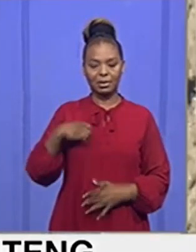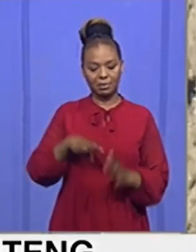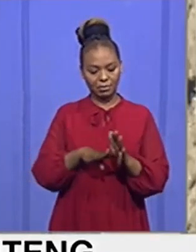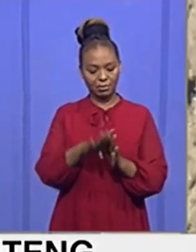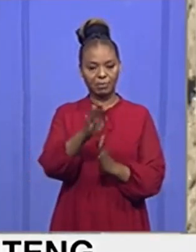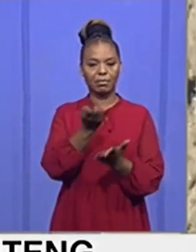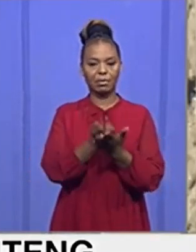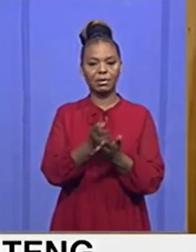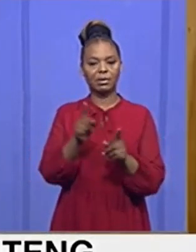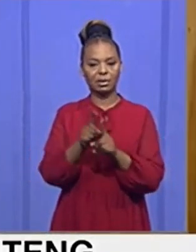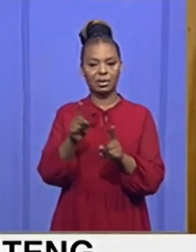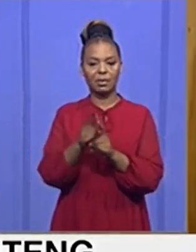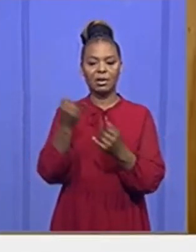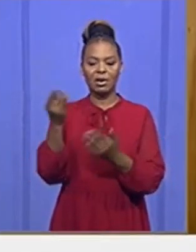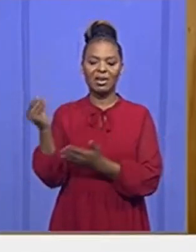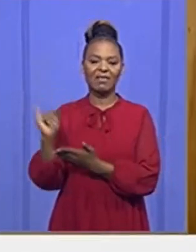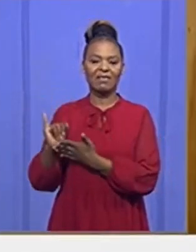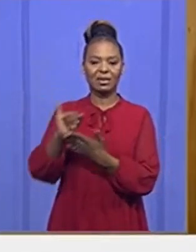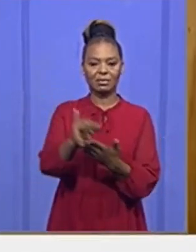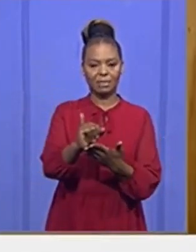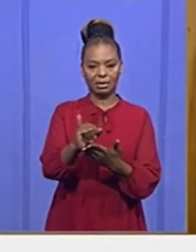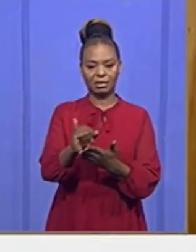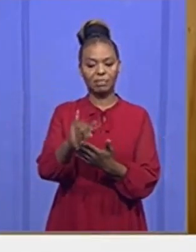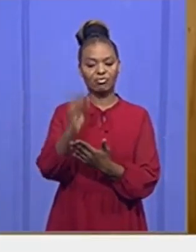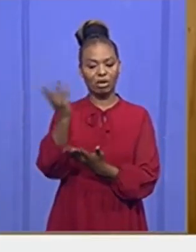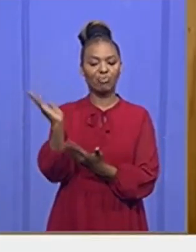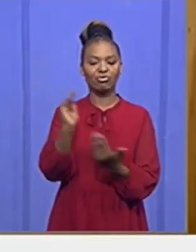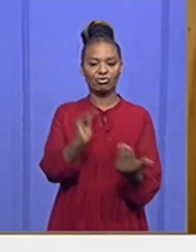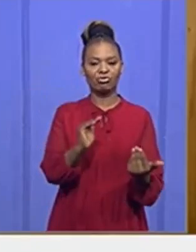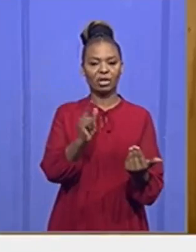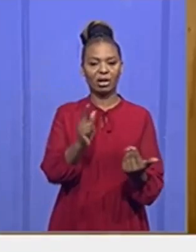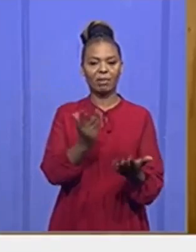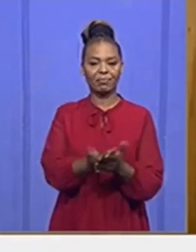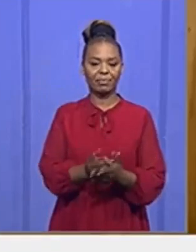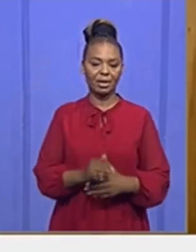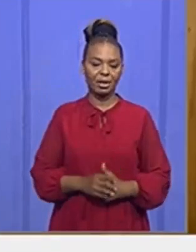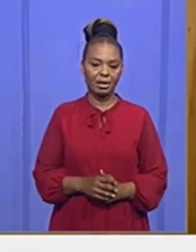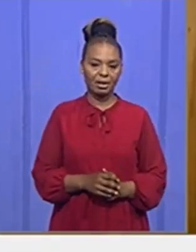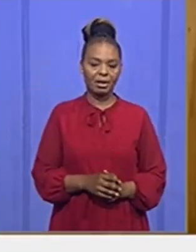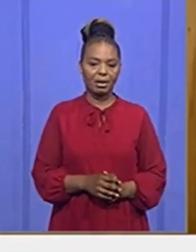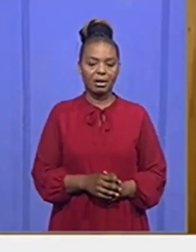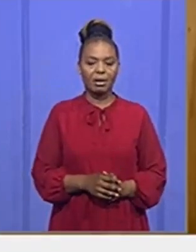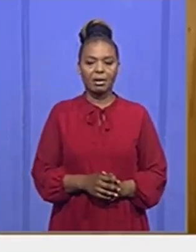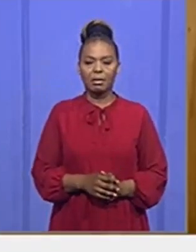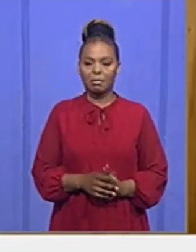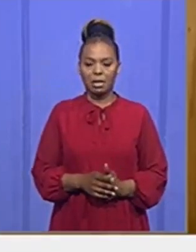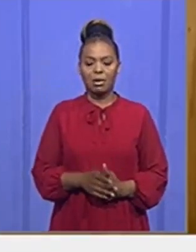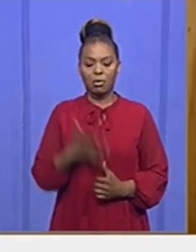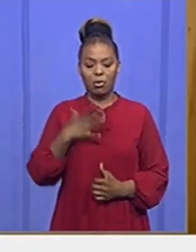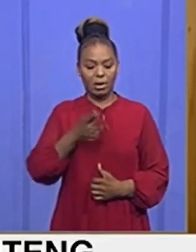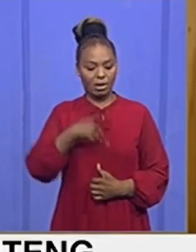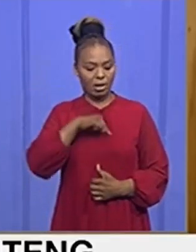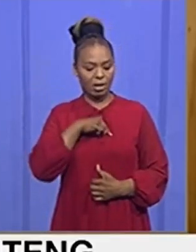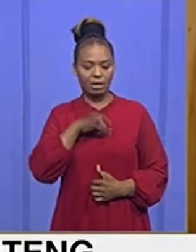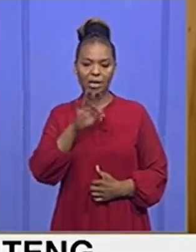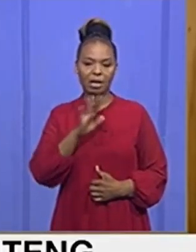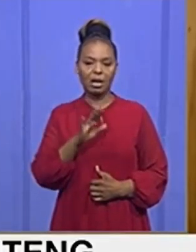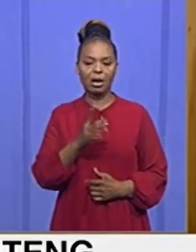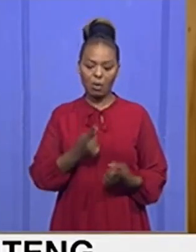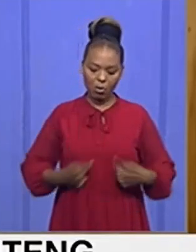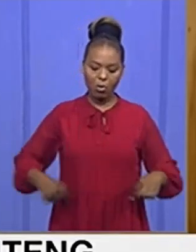kgatlhe babeeletsi. Ntho tsena ga re di batlele rona, re di batlela setšhaba gore ka nnete ga re ka fumana qeto